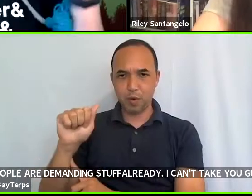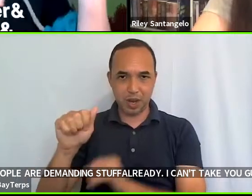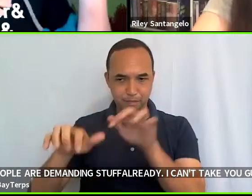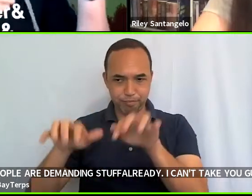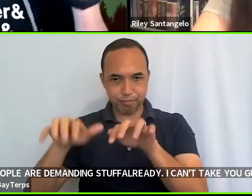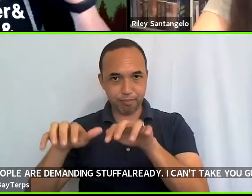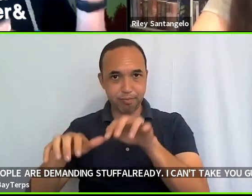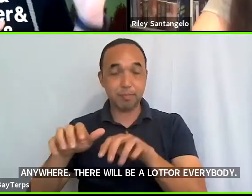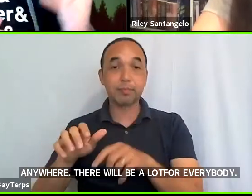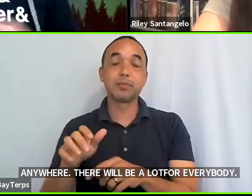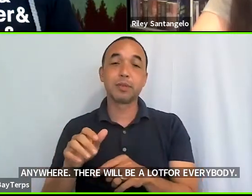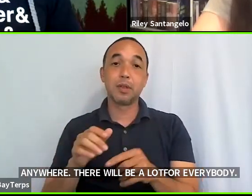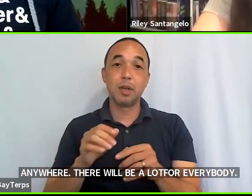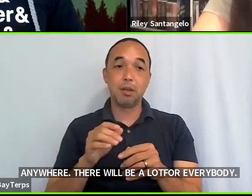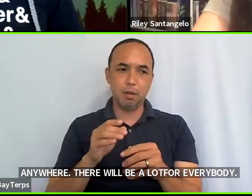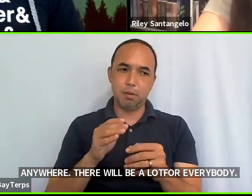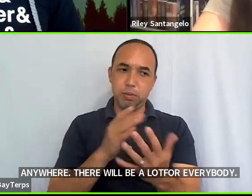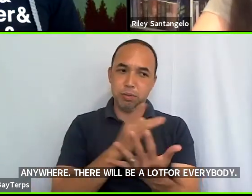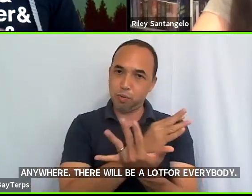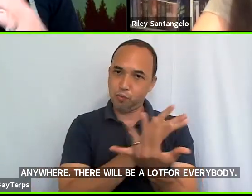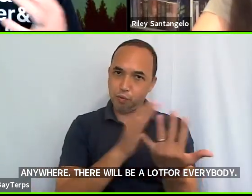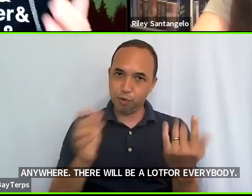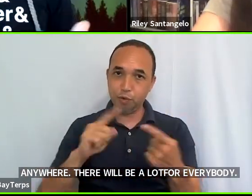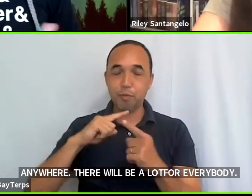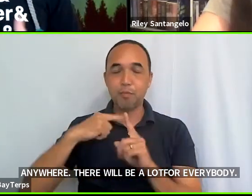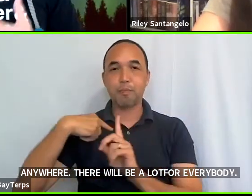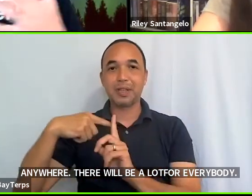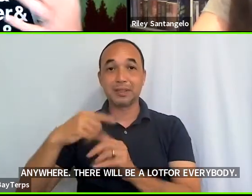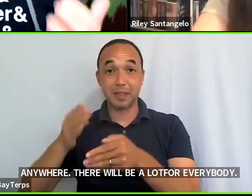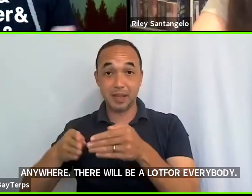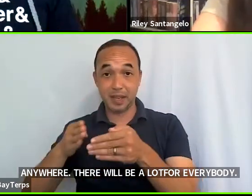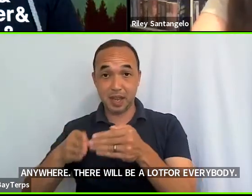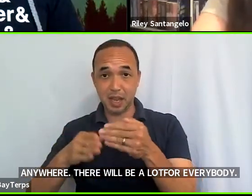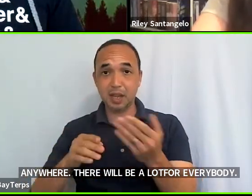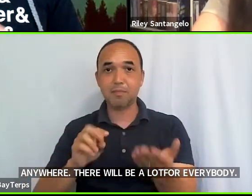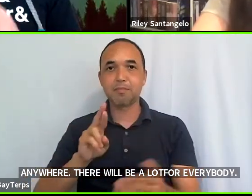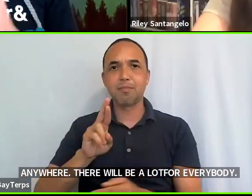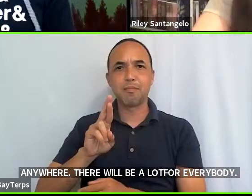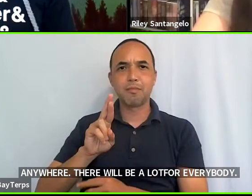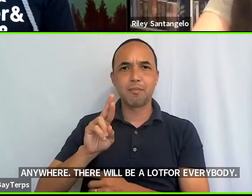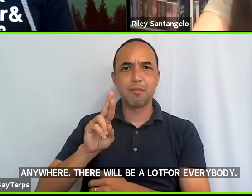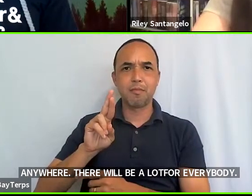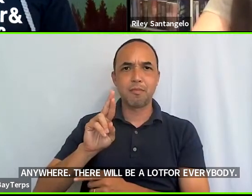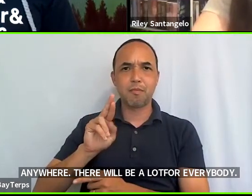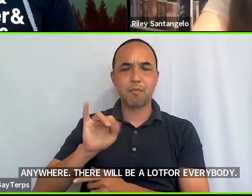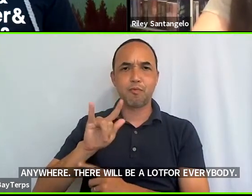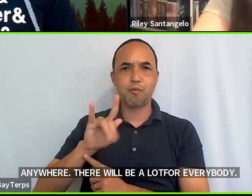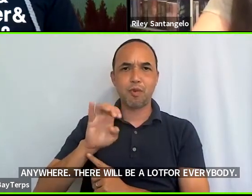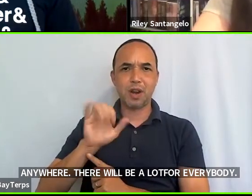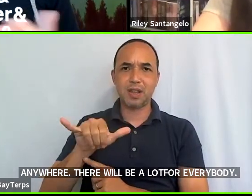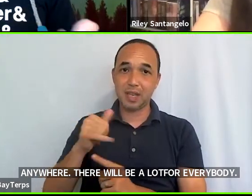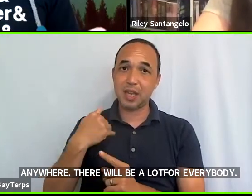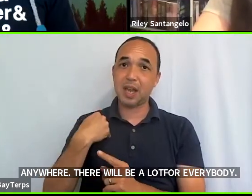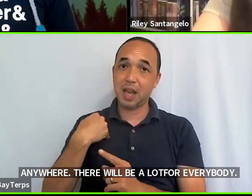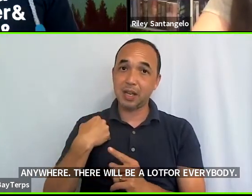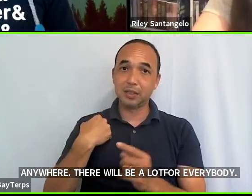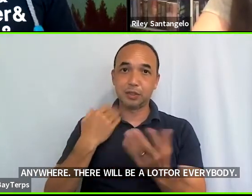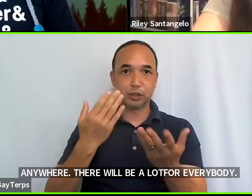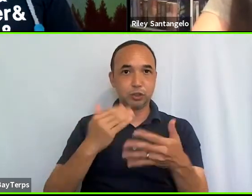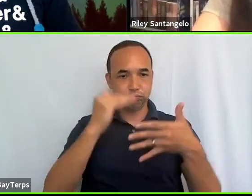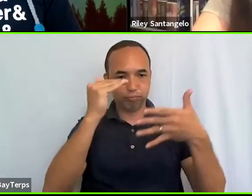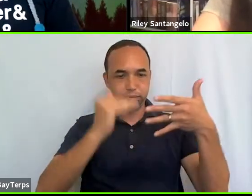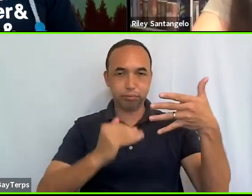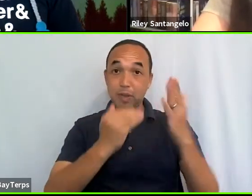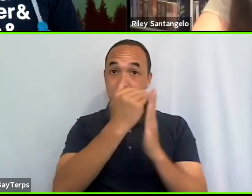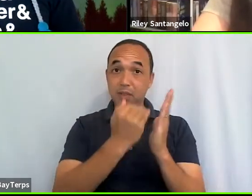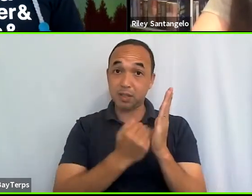mostly. Riley has a really great sort of run a show for you to go through a bunch of different things that are very applicable to gishing because